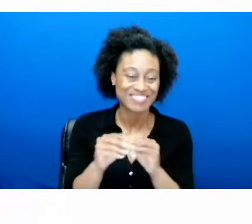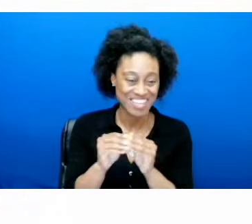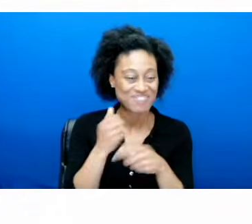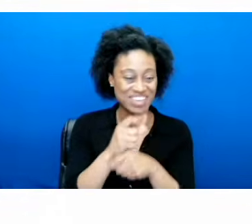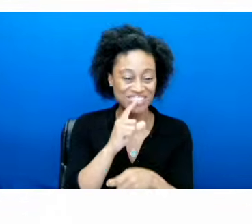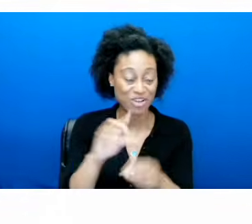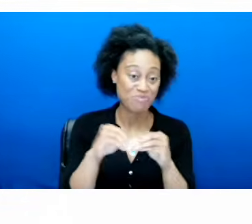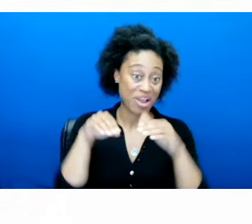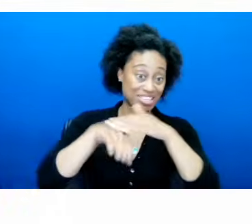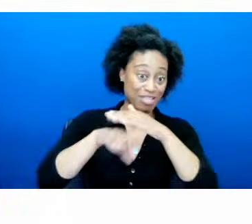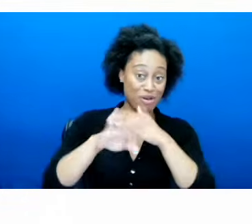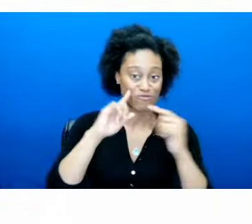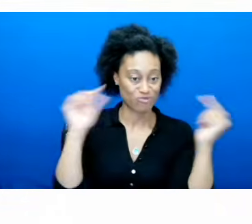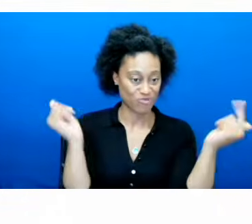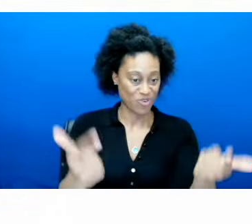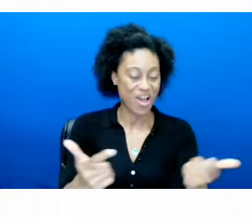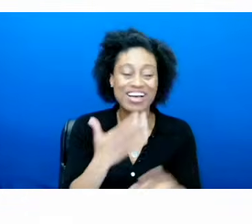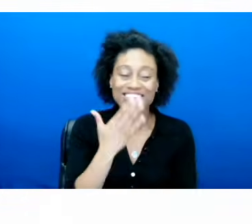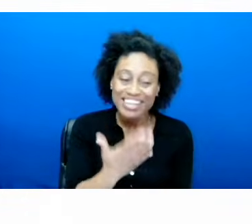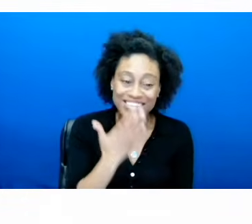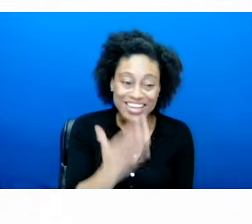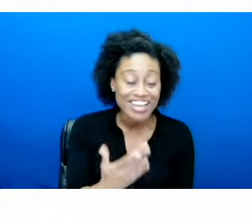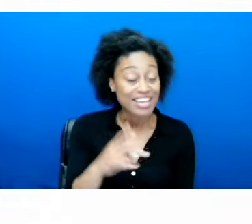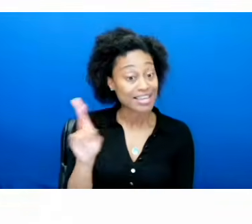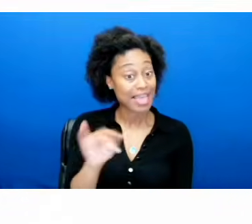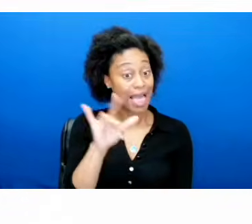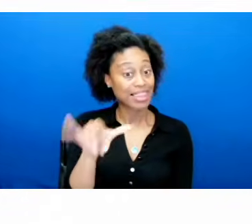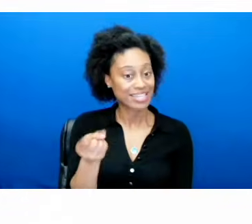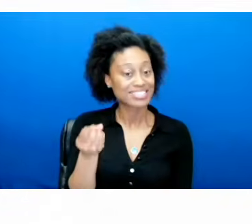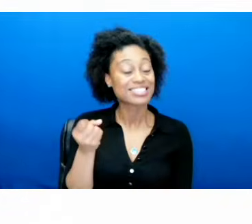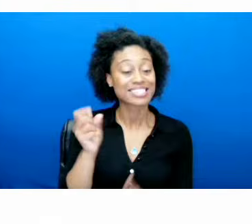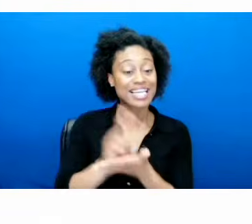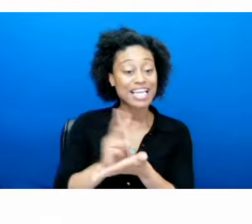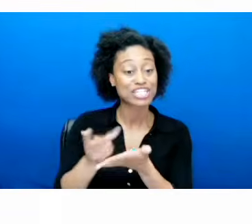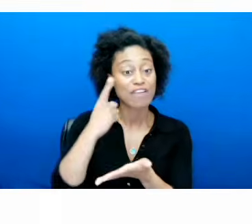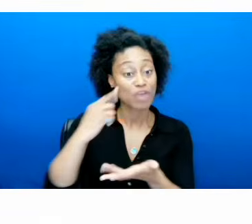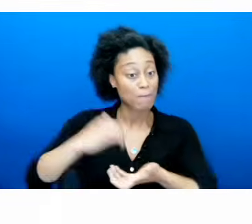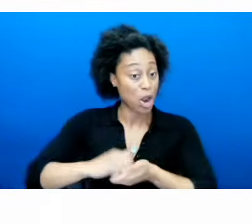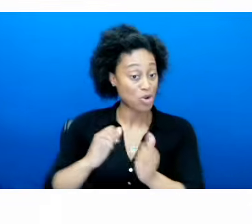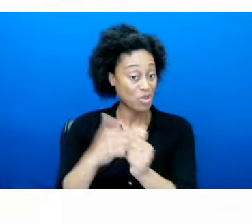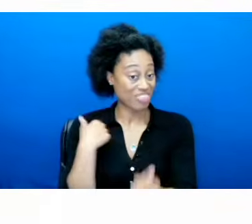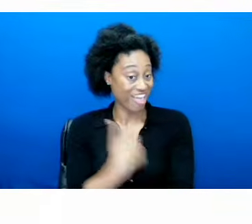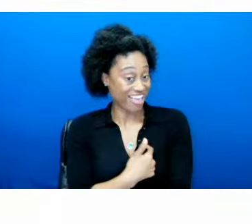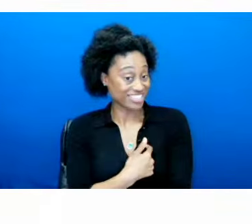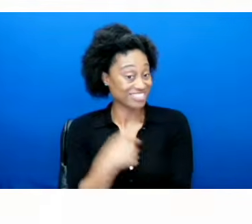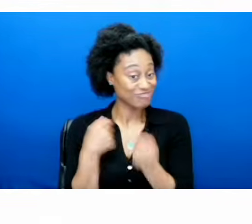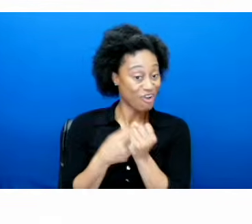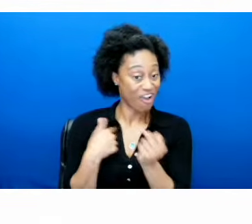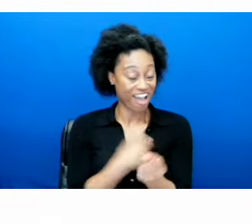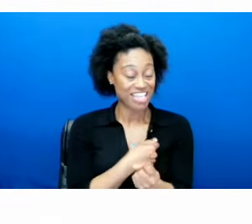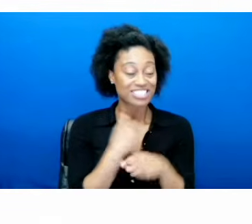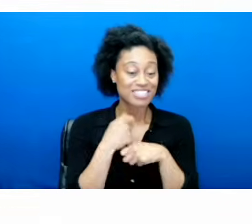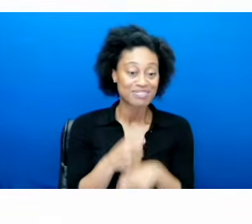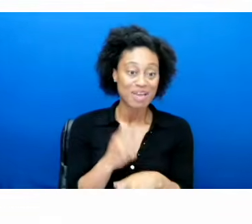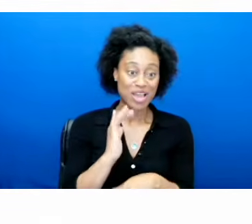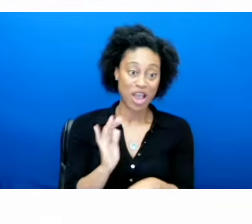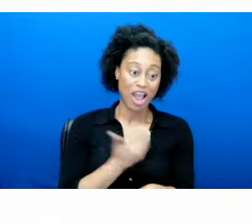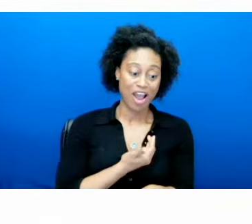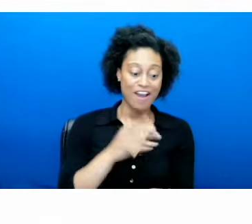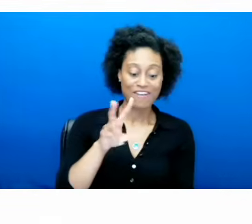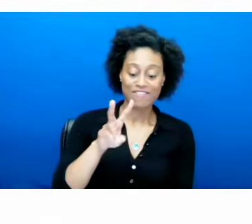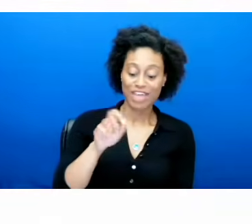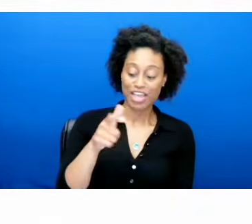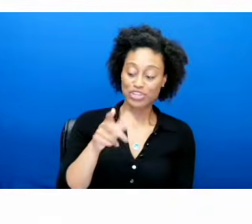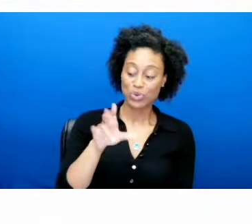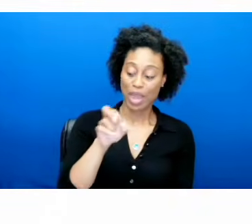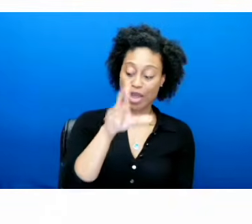more accessible. Thank you to Kelly's Kitchen for partnering with us to make our Veguary offerings